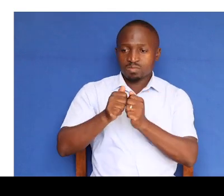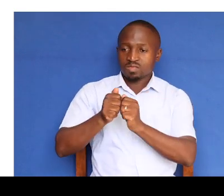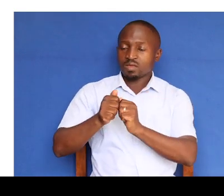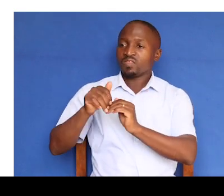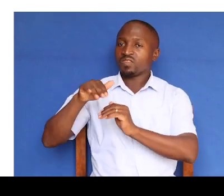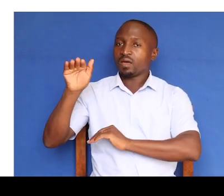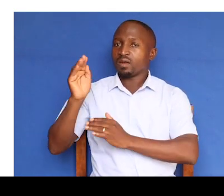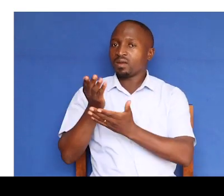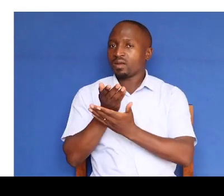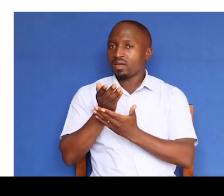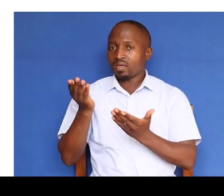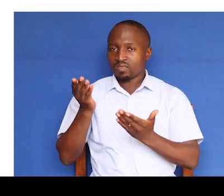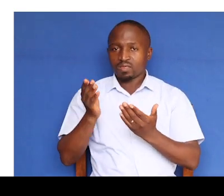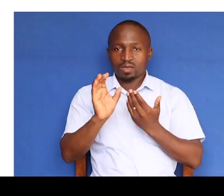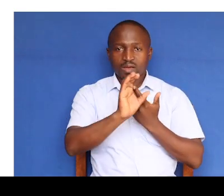country.